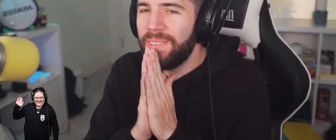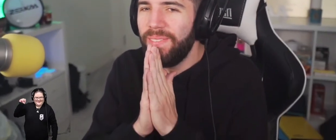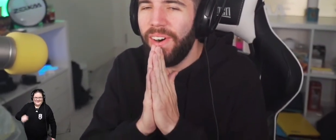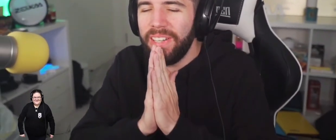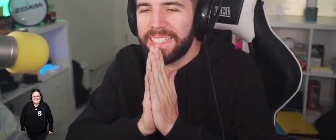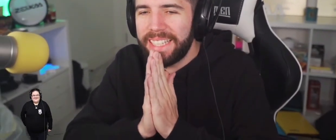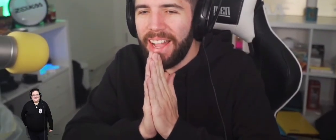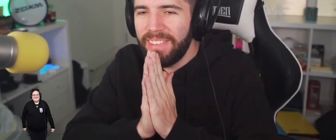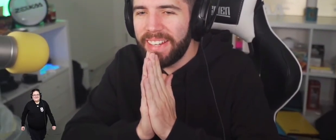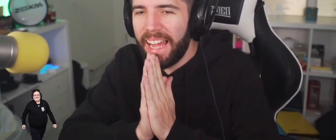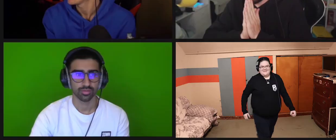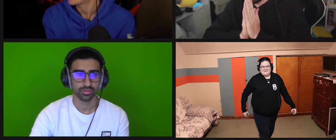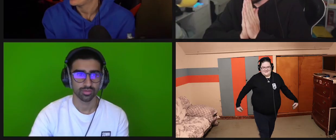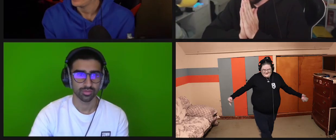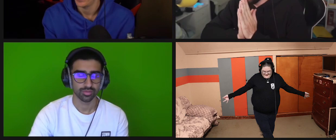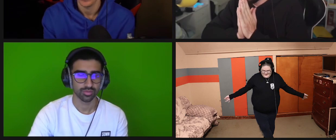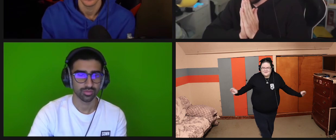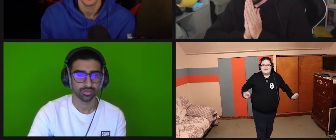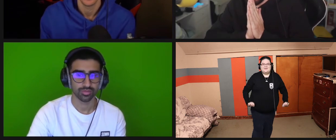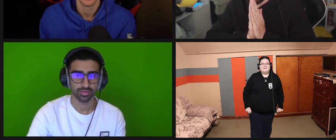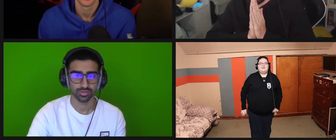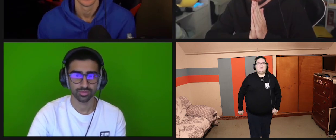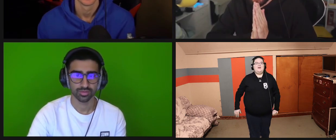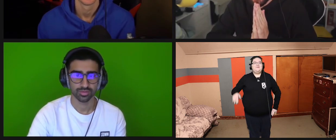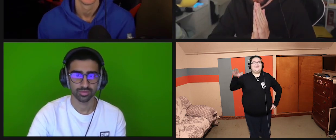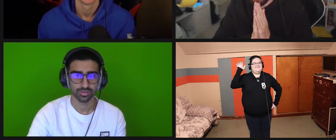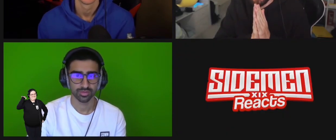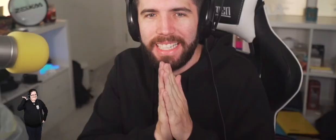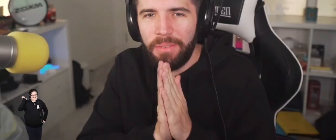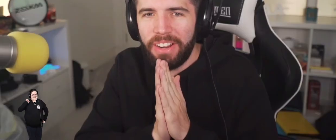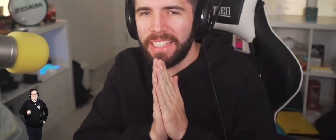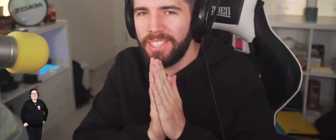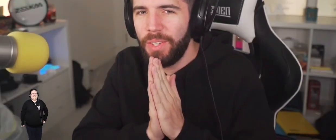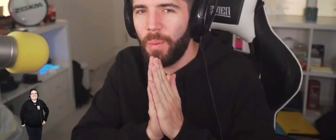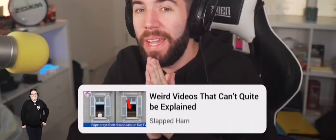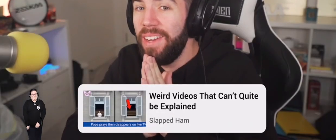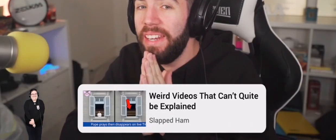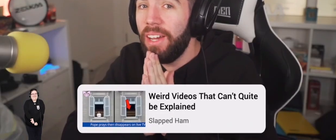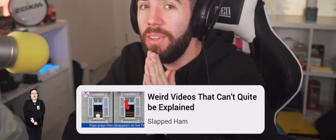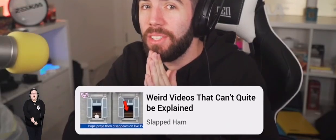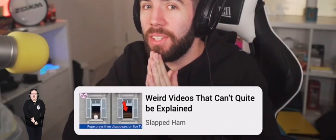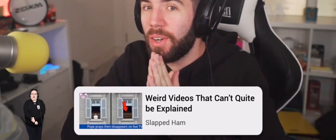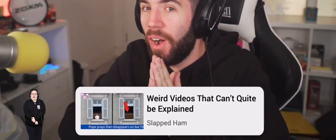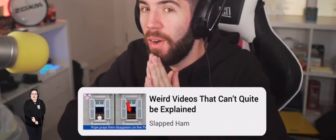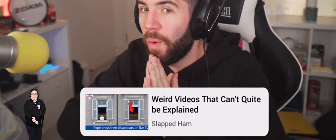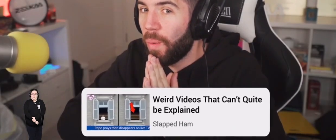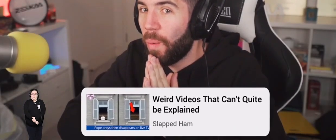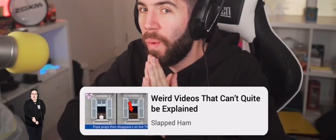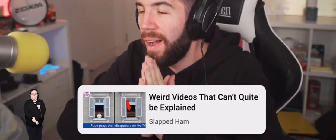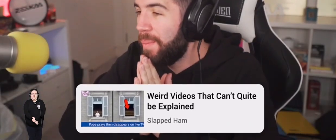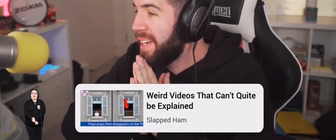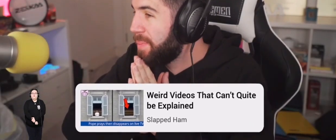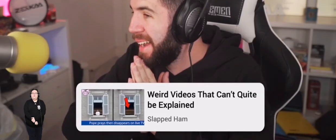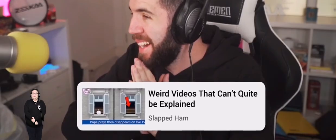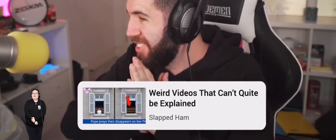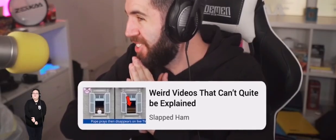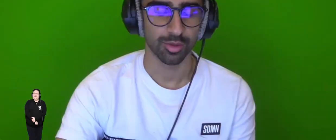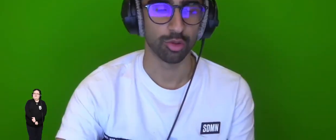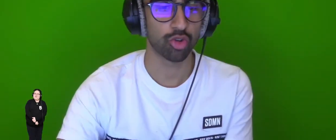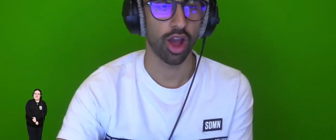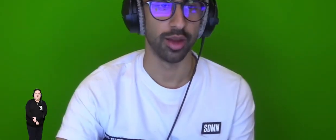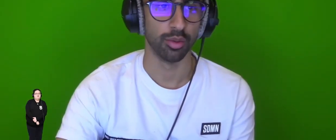welcome to more Sidemen Reacts. It's me, yes. Vic, and Simon. Today we're reacting to weird videos that can't quite be